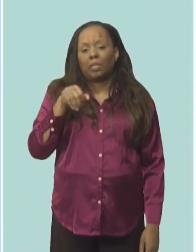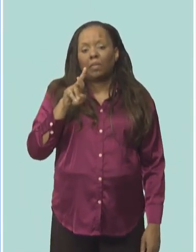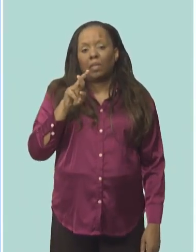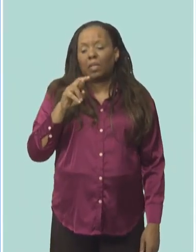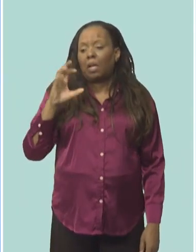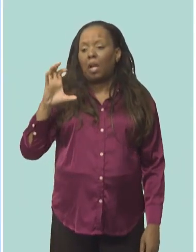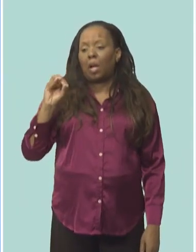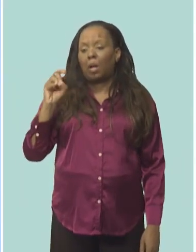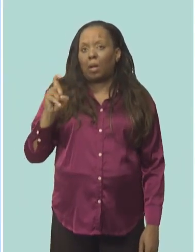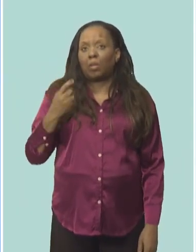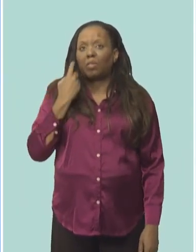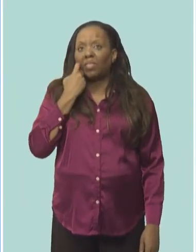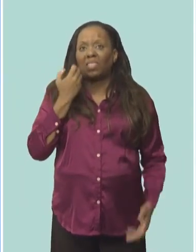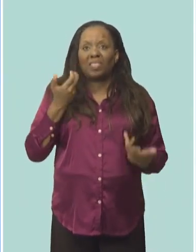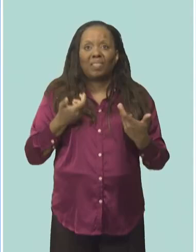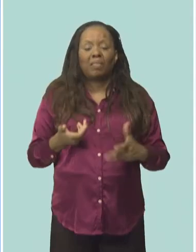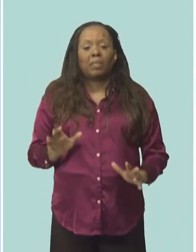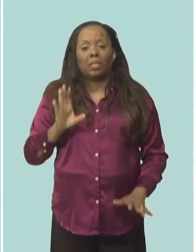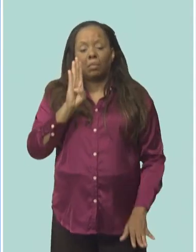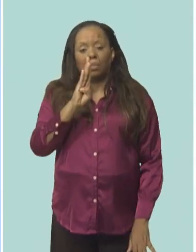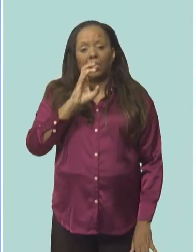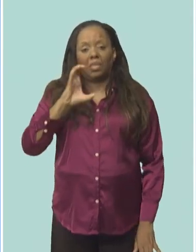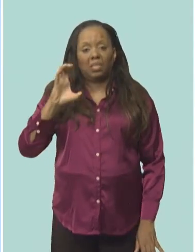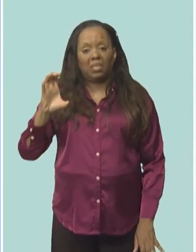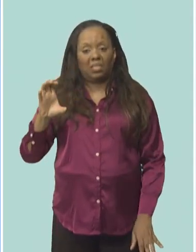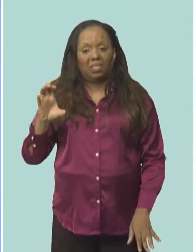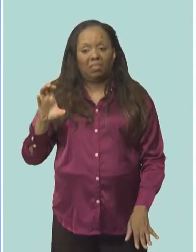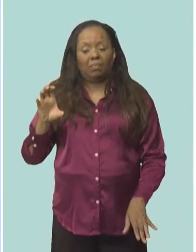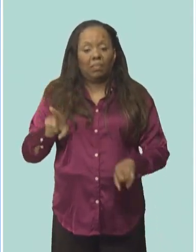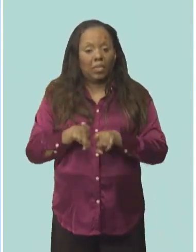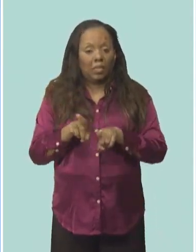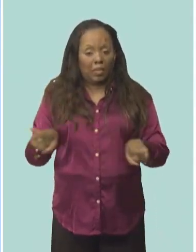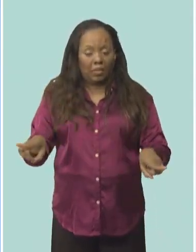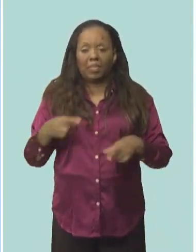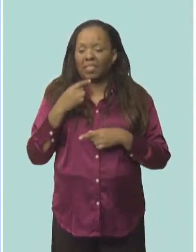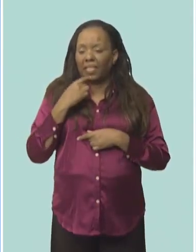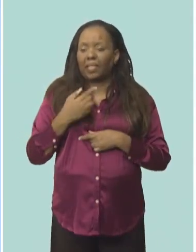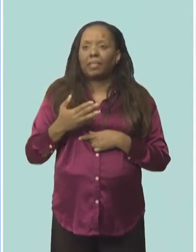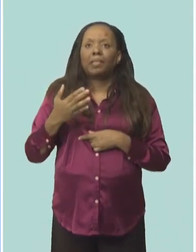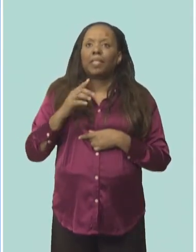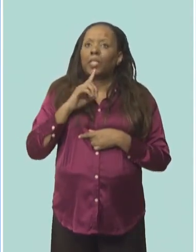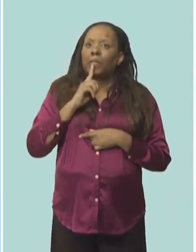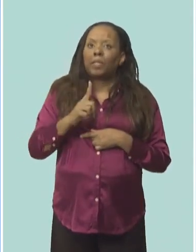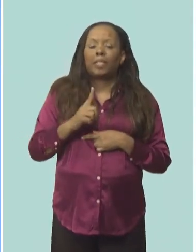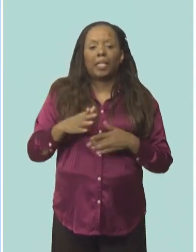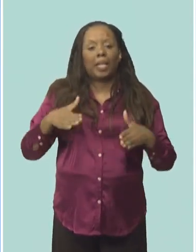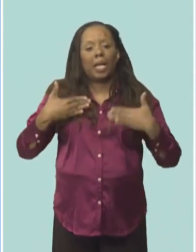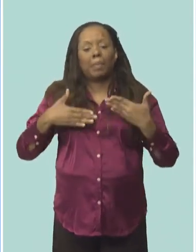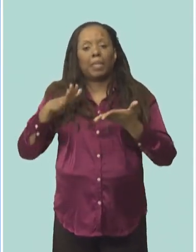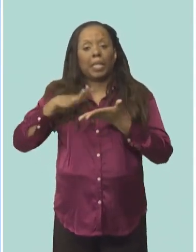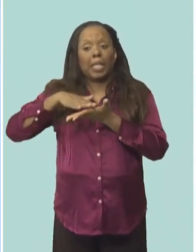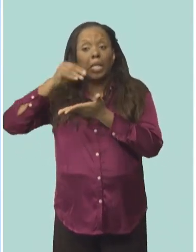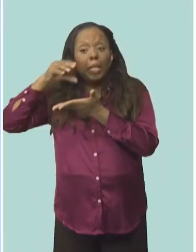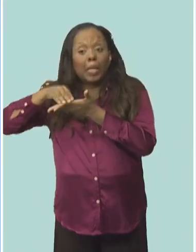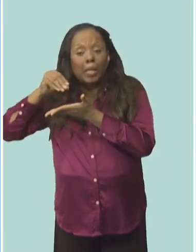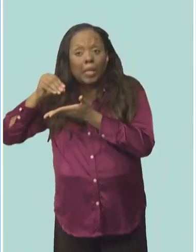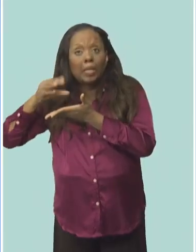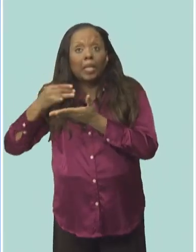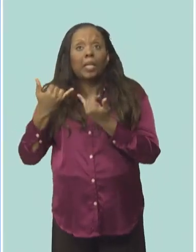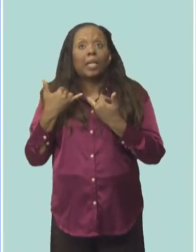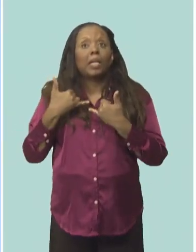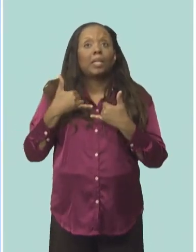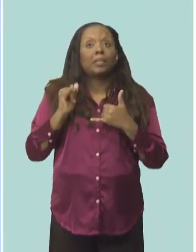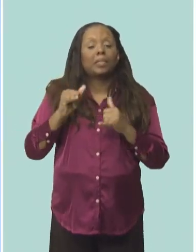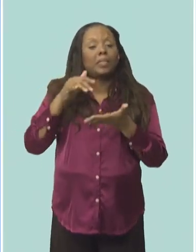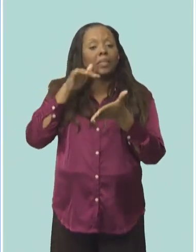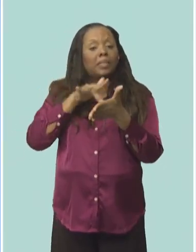bachelor's in fine art at the Barbados Community College, says it has been refreshing to know he was able to learn and still do something he loves. I